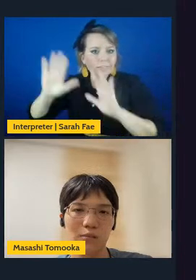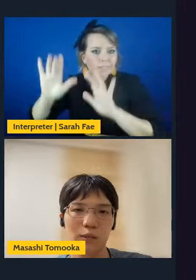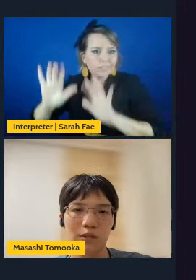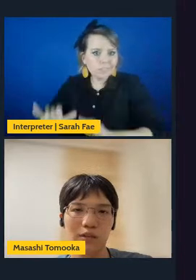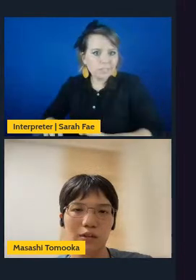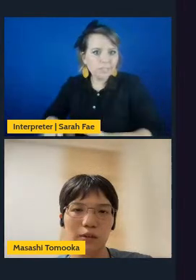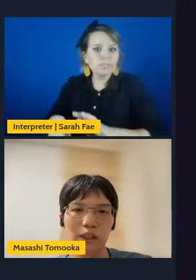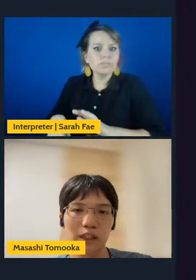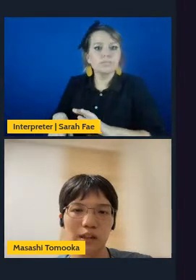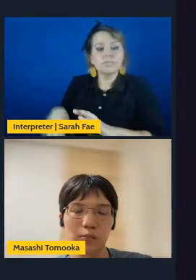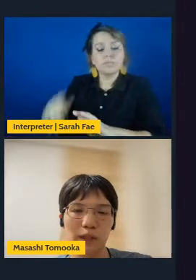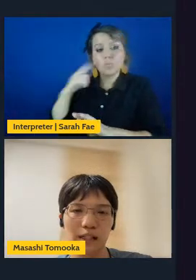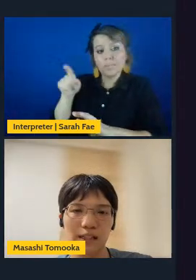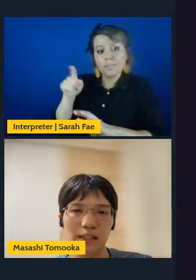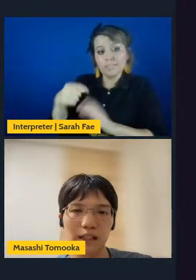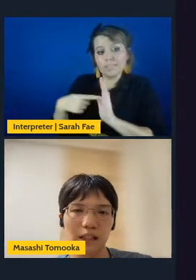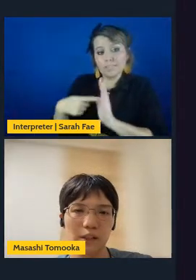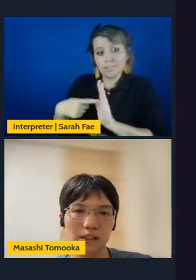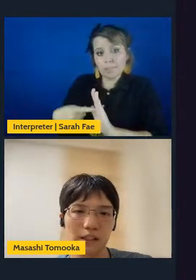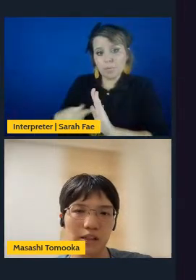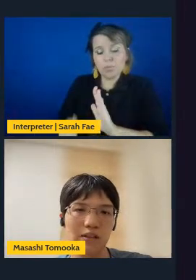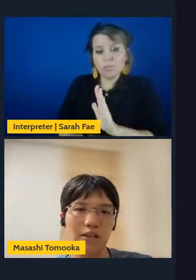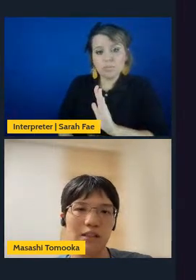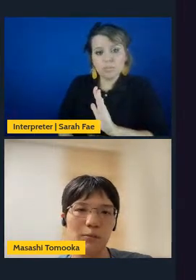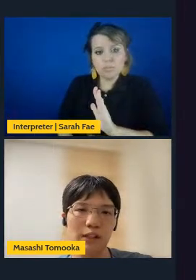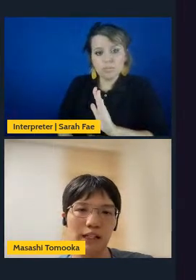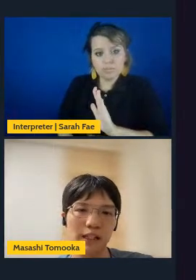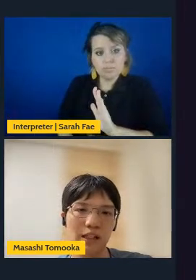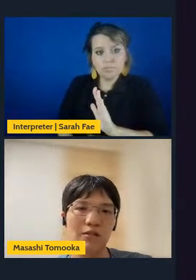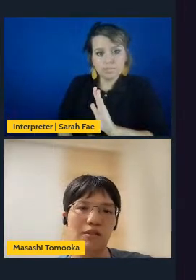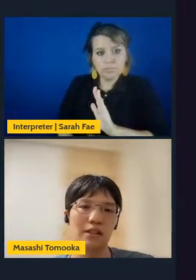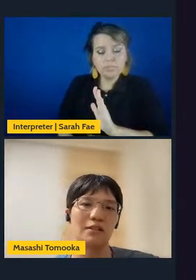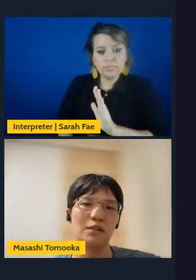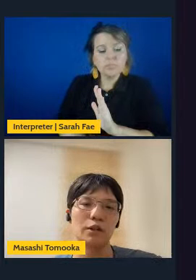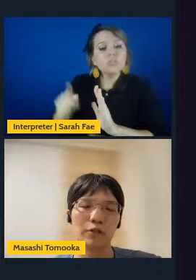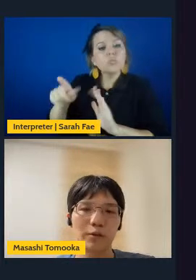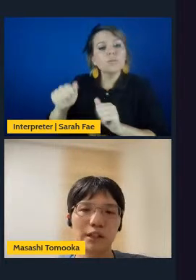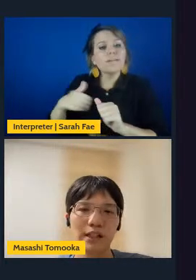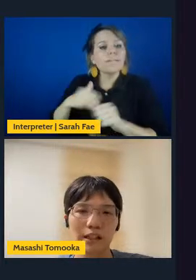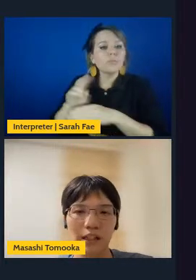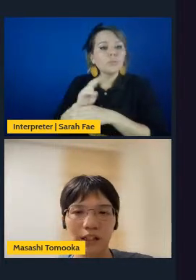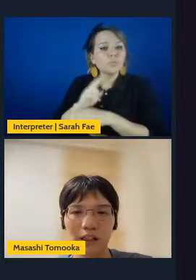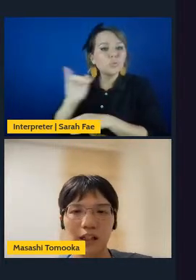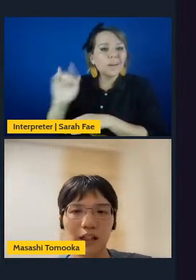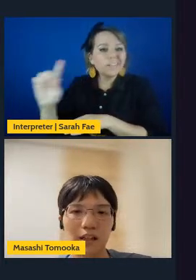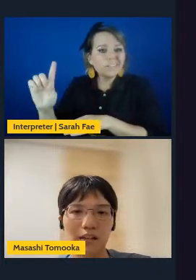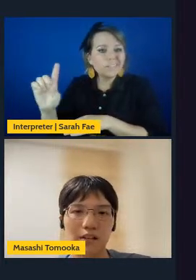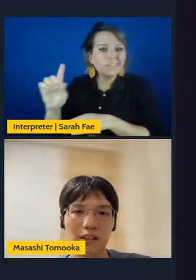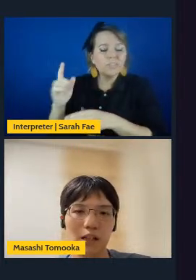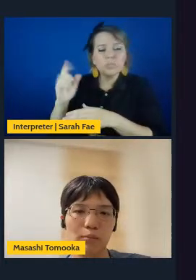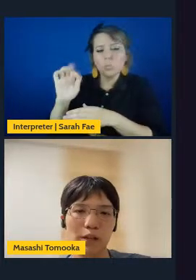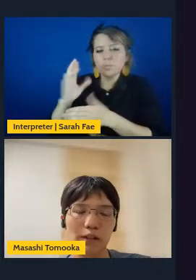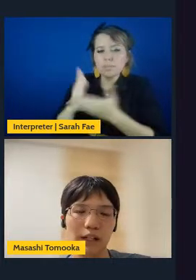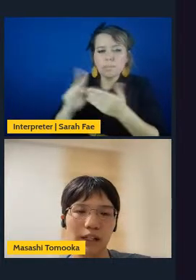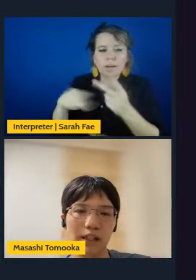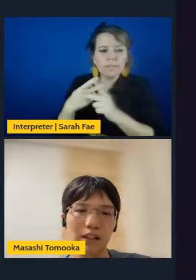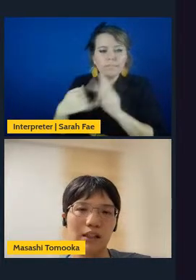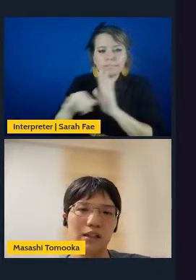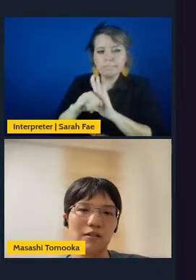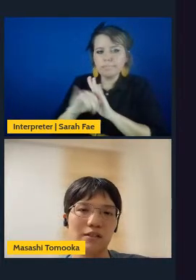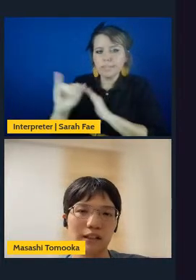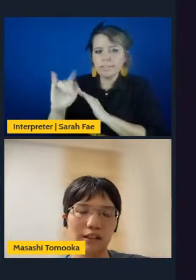code example, we pass AWS region, user pool ID, or user pool web client ID to the